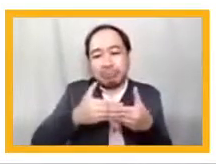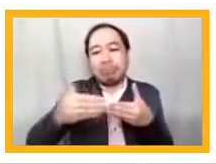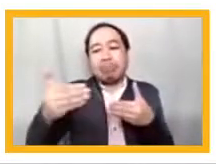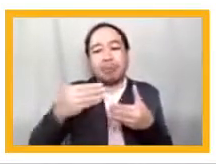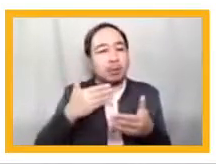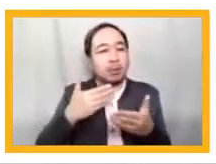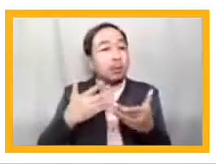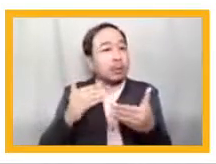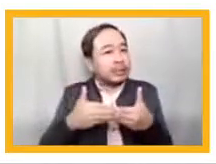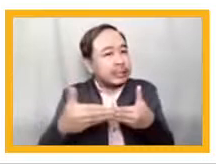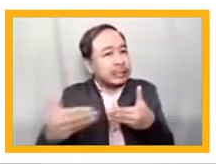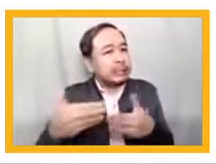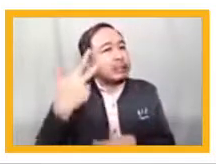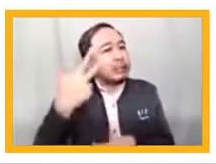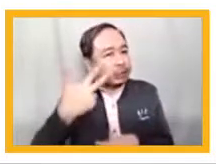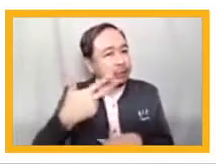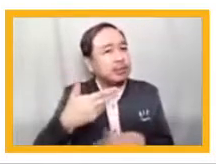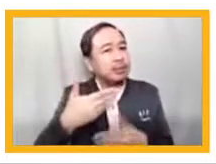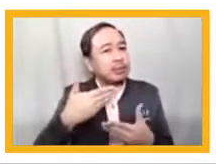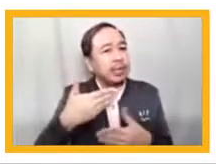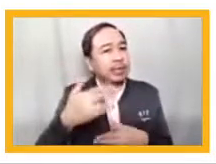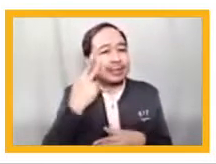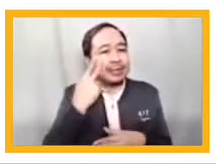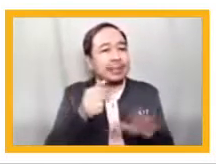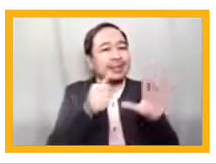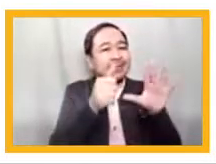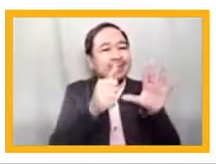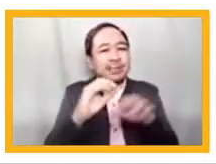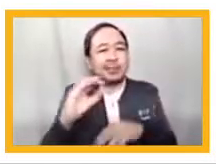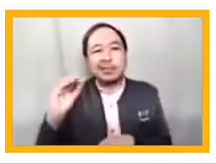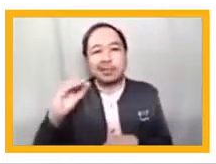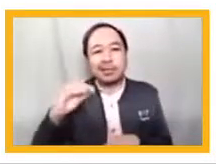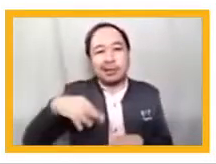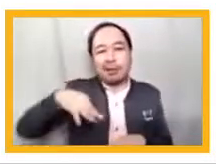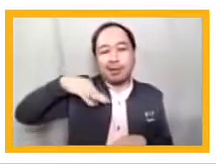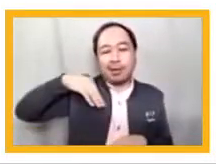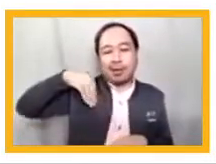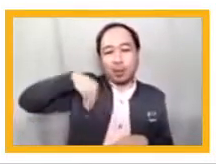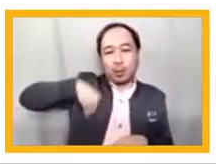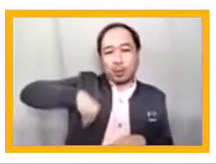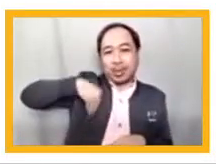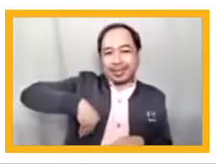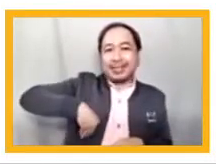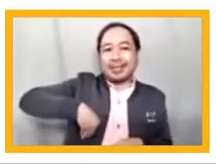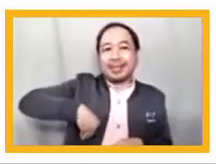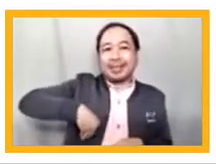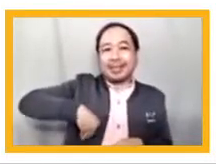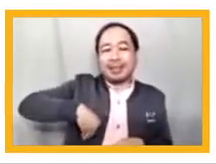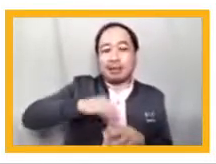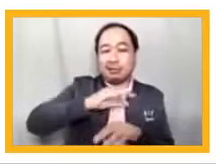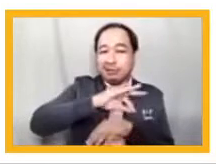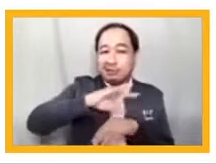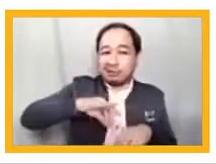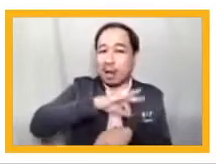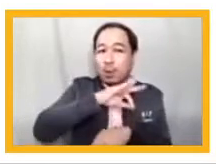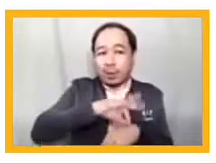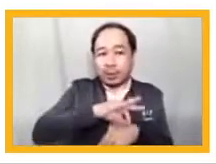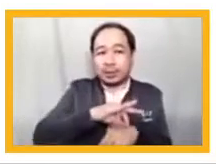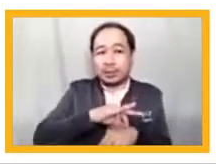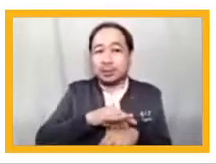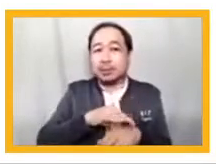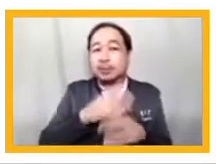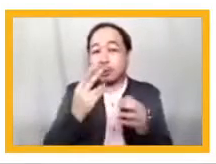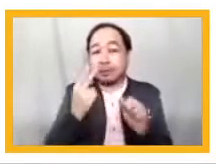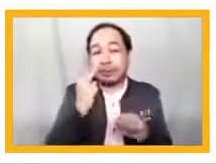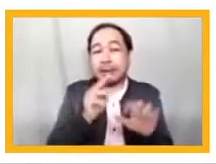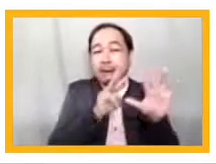off campus. It means that they can do a lot of things. There are about 8 categories of activities being offered,